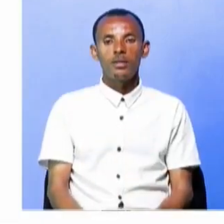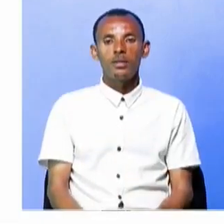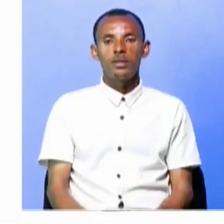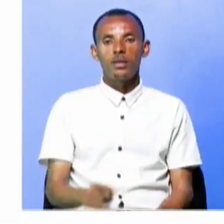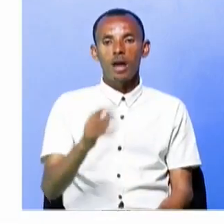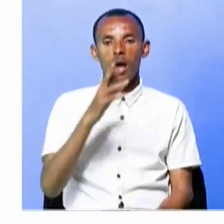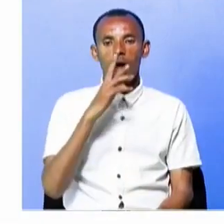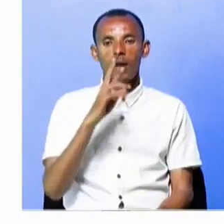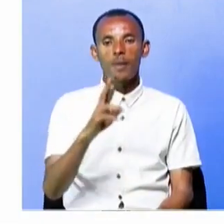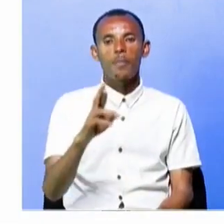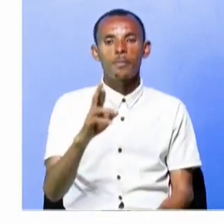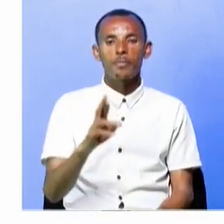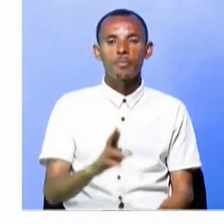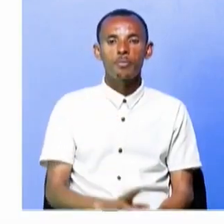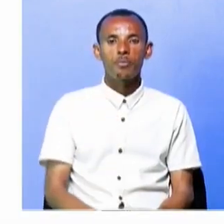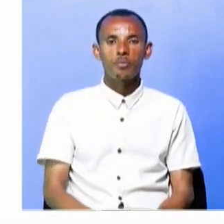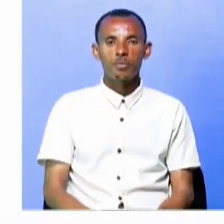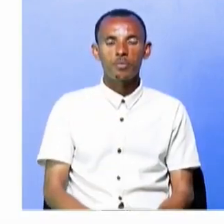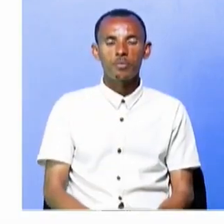are